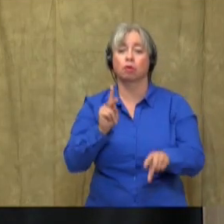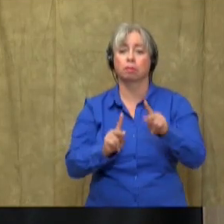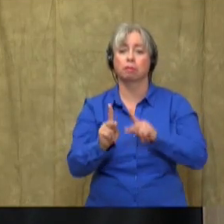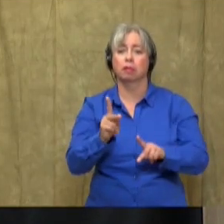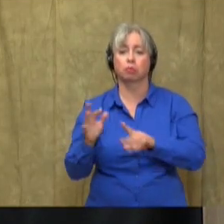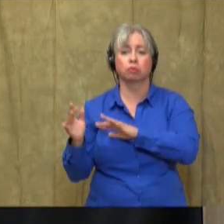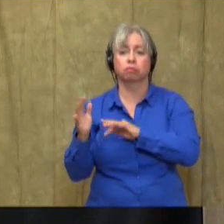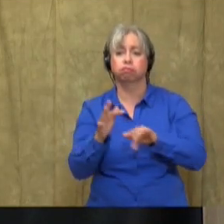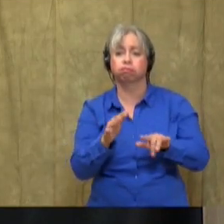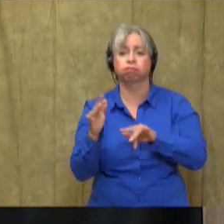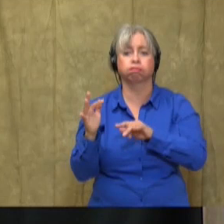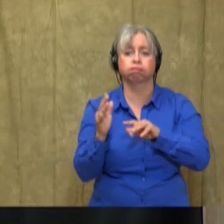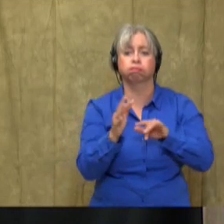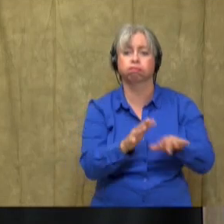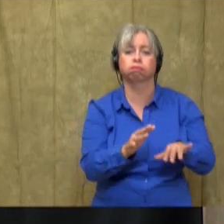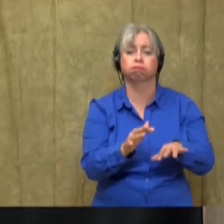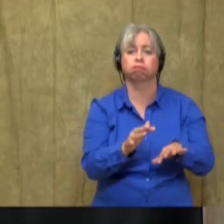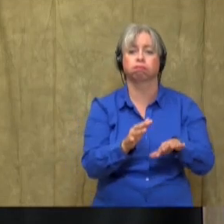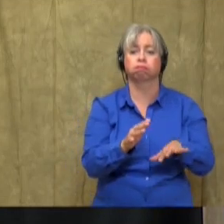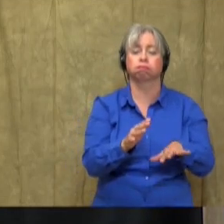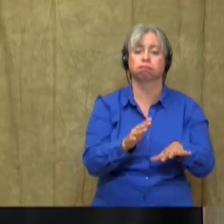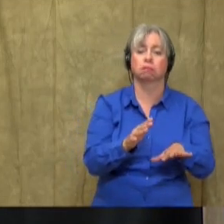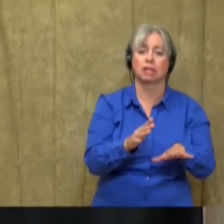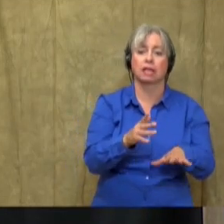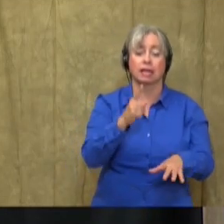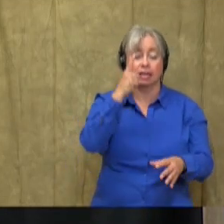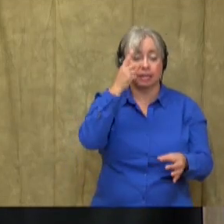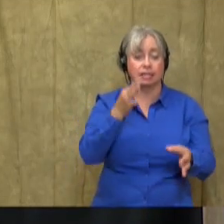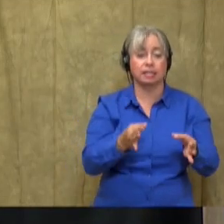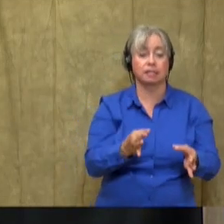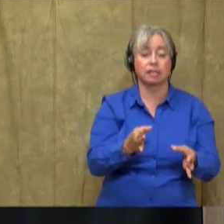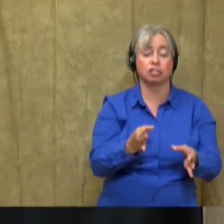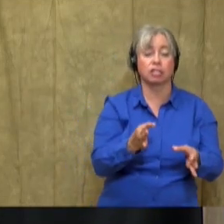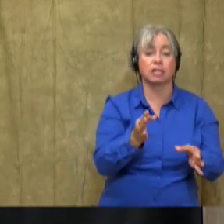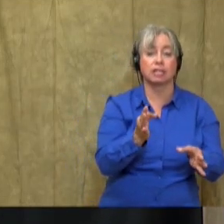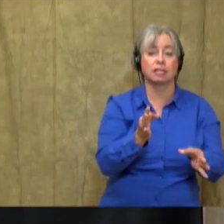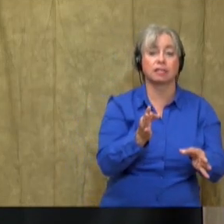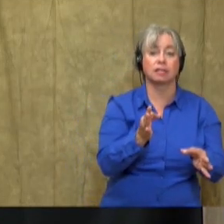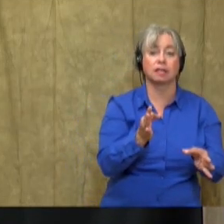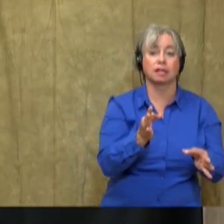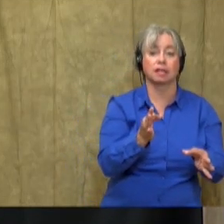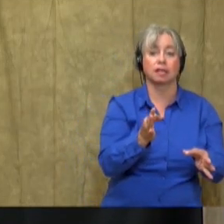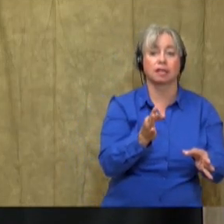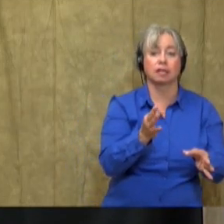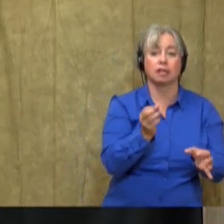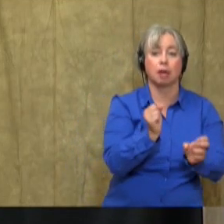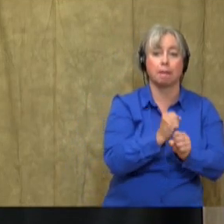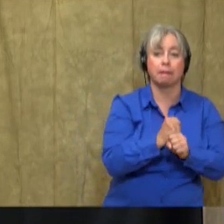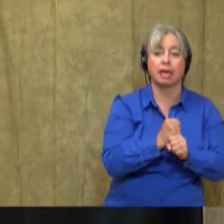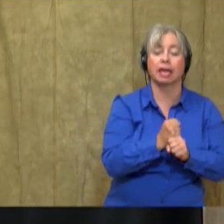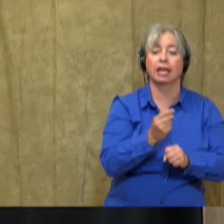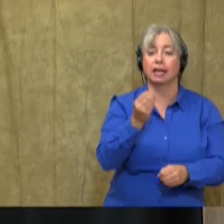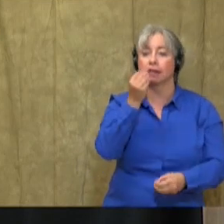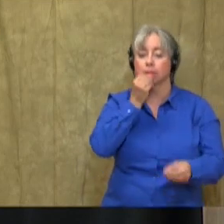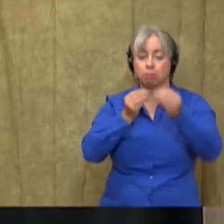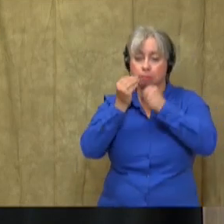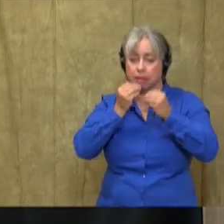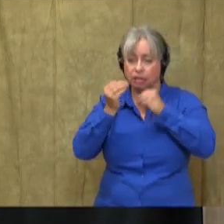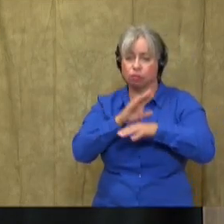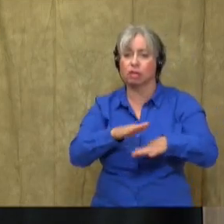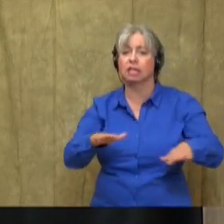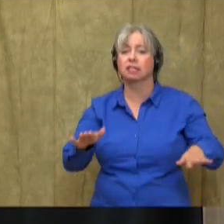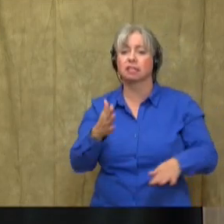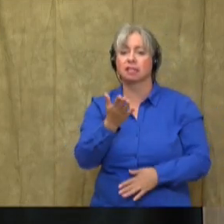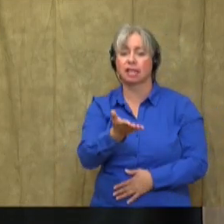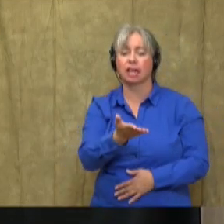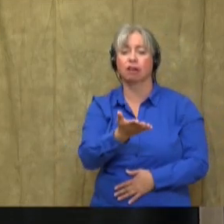of decisions were made and great banquets were held in these castles and these manor houses. And